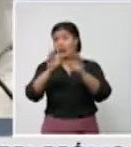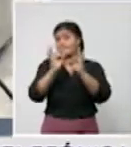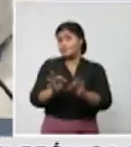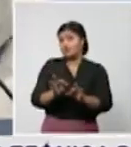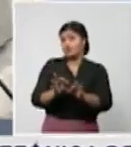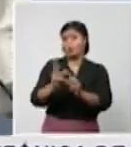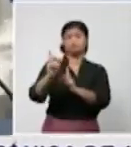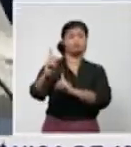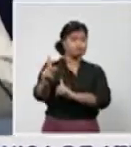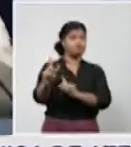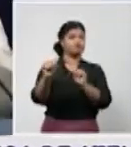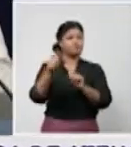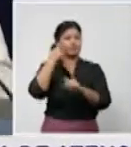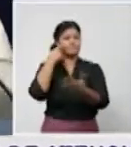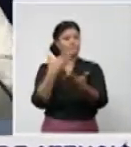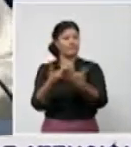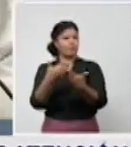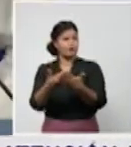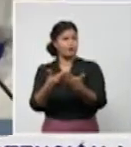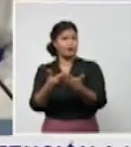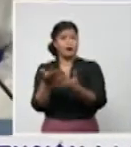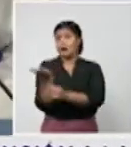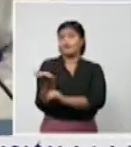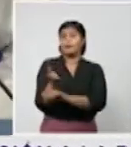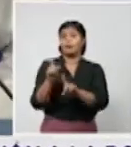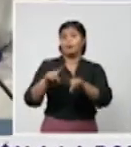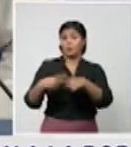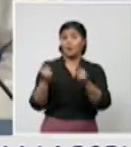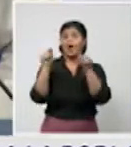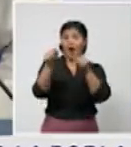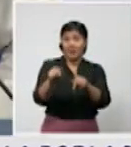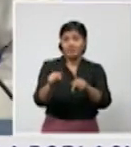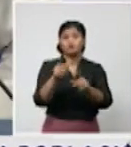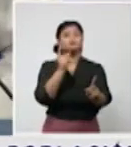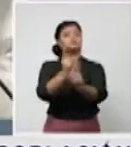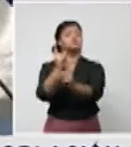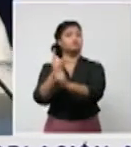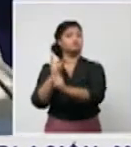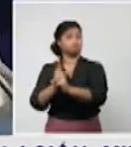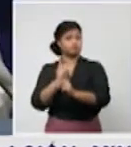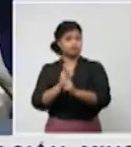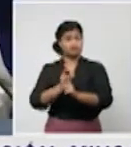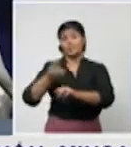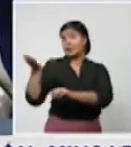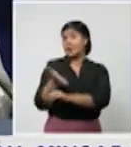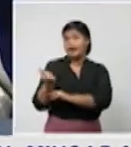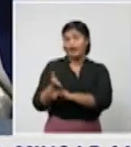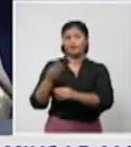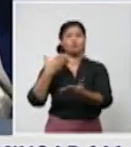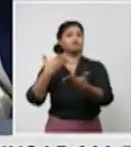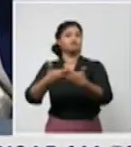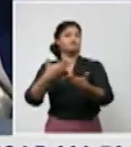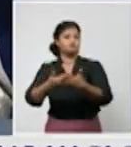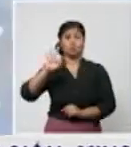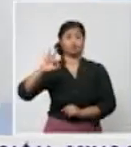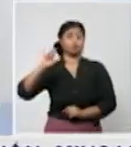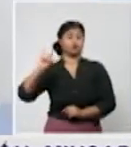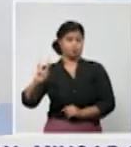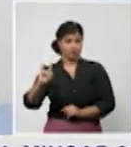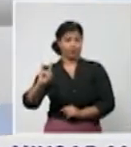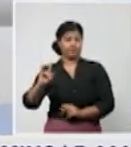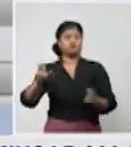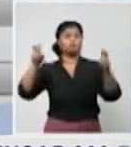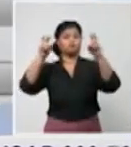370. At Hermanos Samejeiras Hospital, 130. And at the Laboratory of the Civil Defense, 85. As